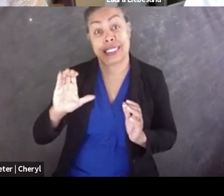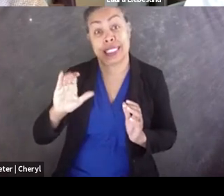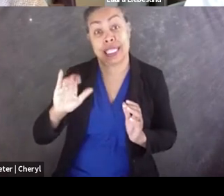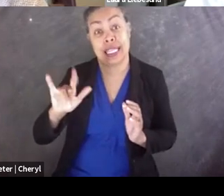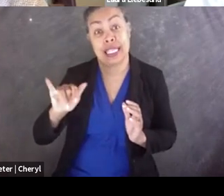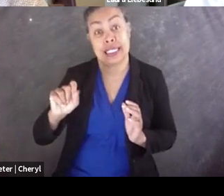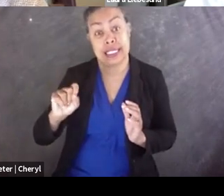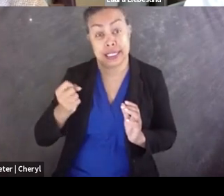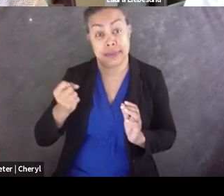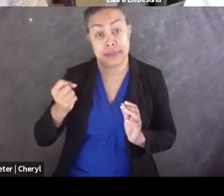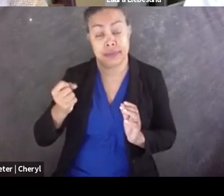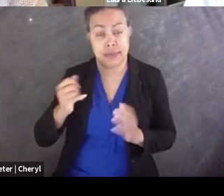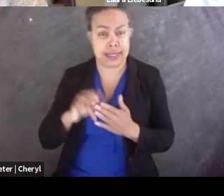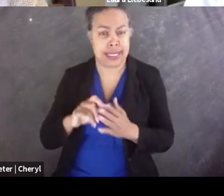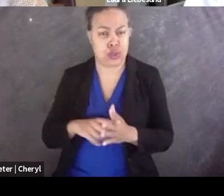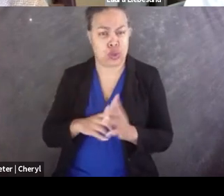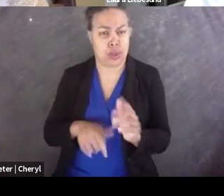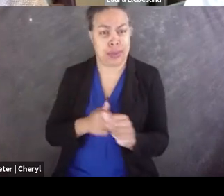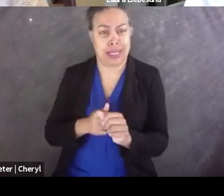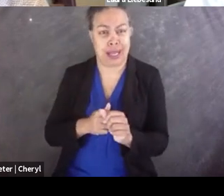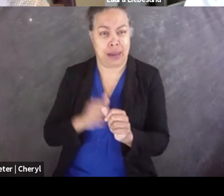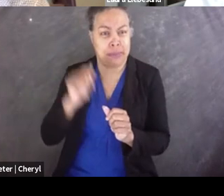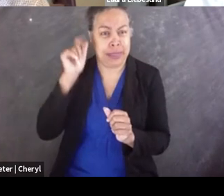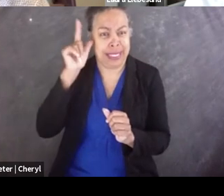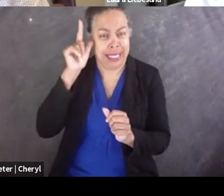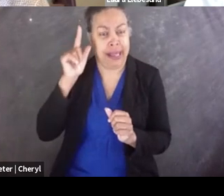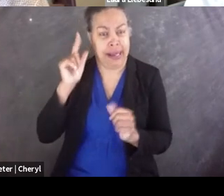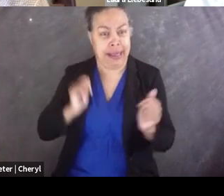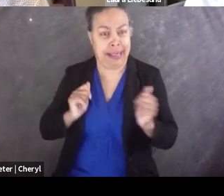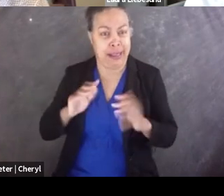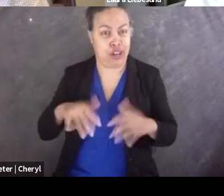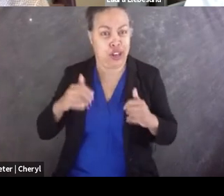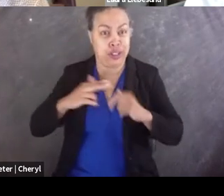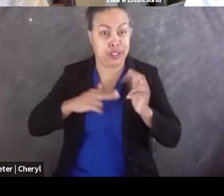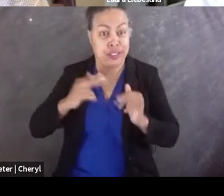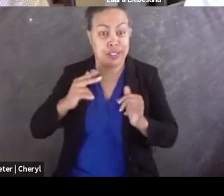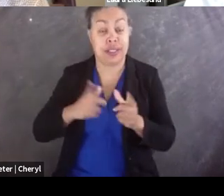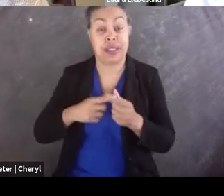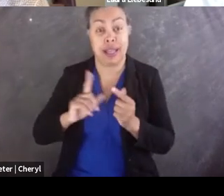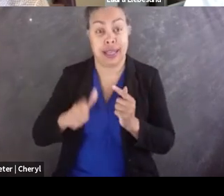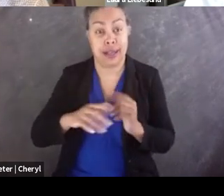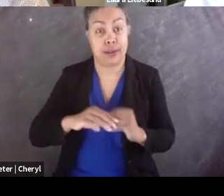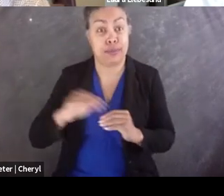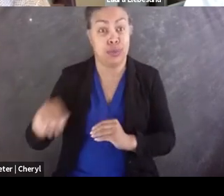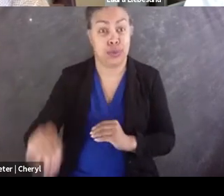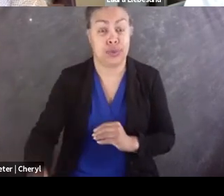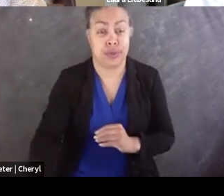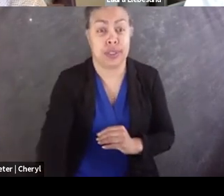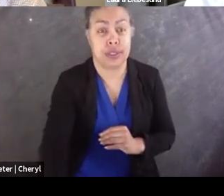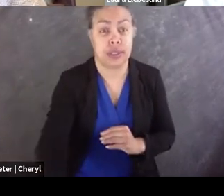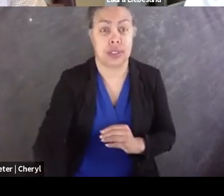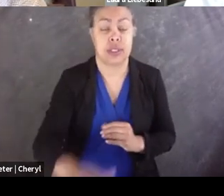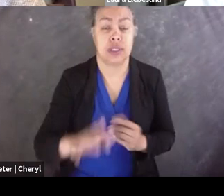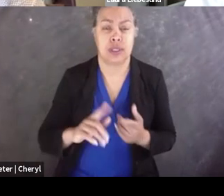Cecilia's actually started behind the Lincoln Theater, and then subsequently moved to